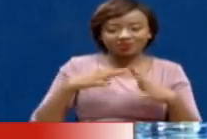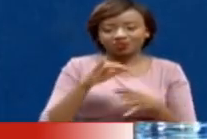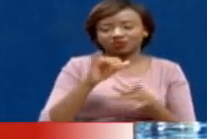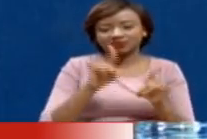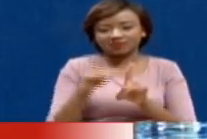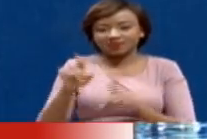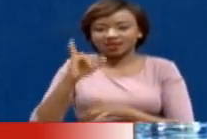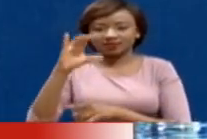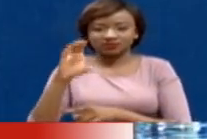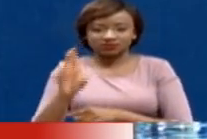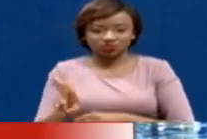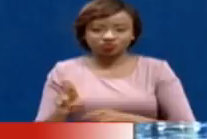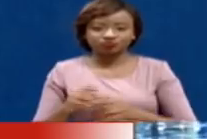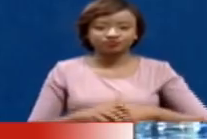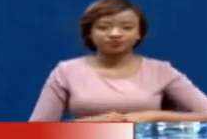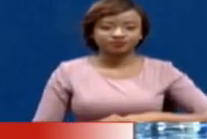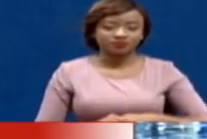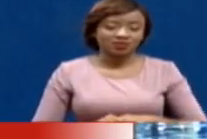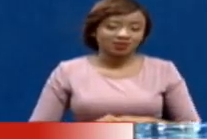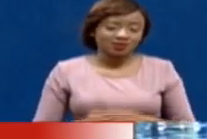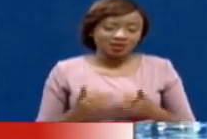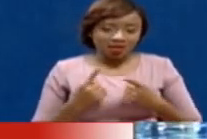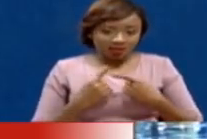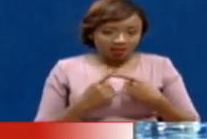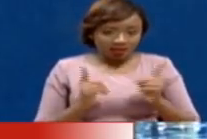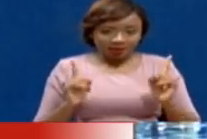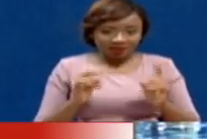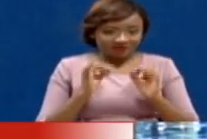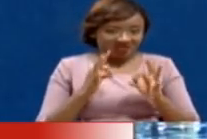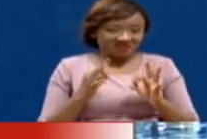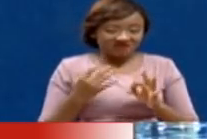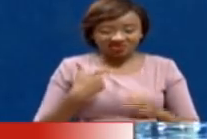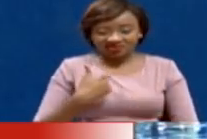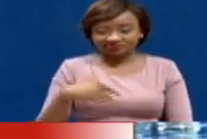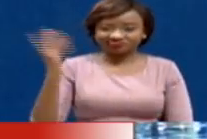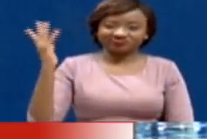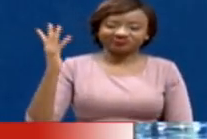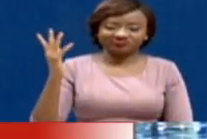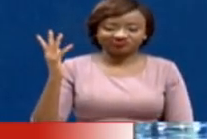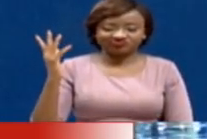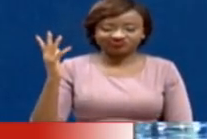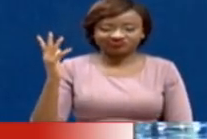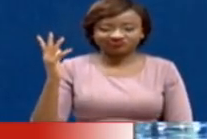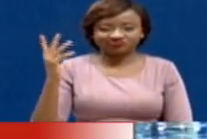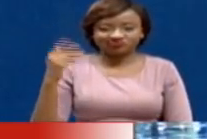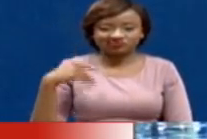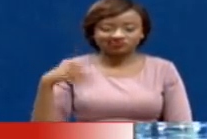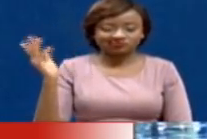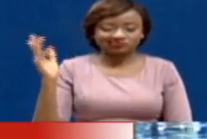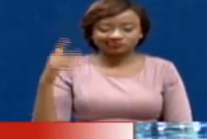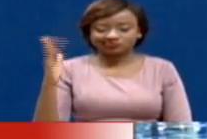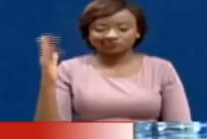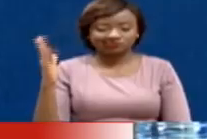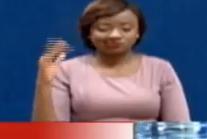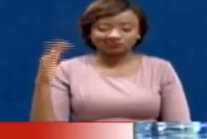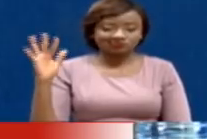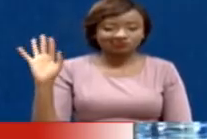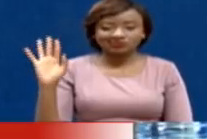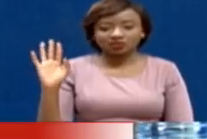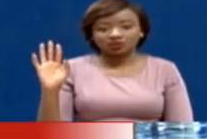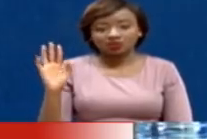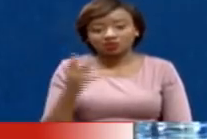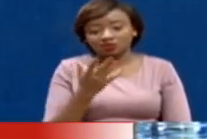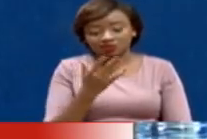ventilator capacity. However, if we continue to ignore the messages that come from the ministry, from the